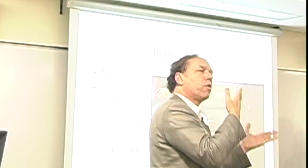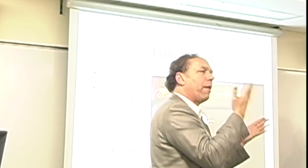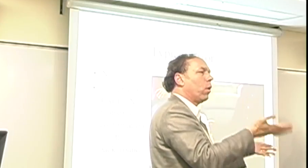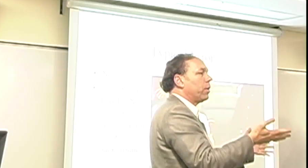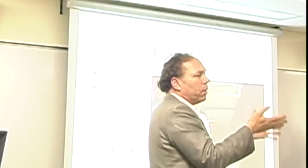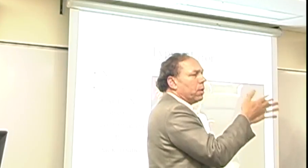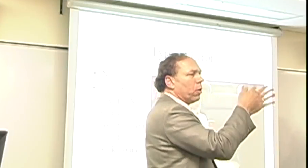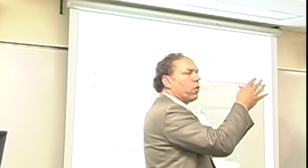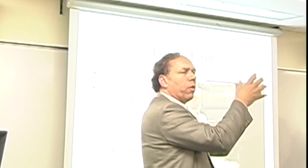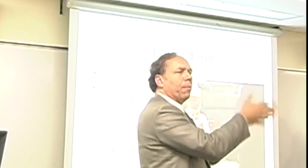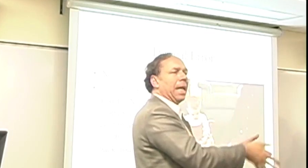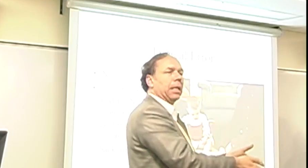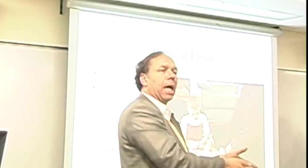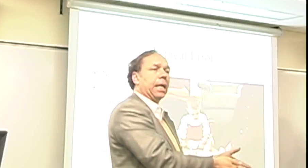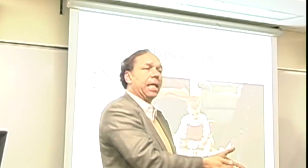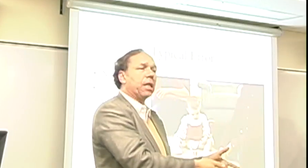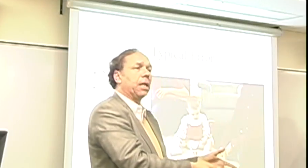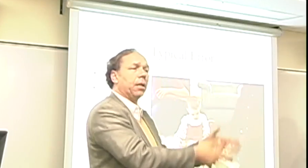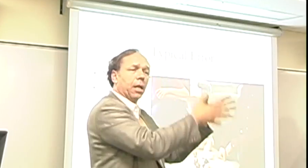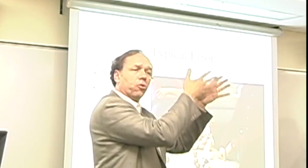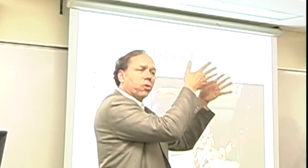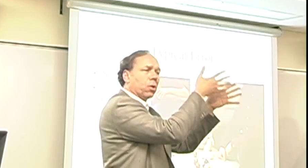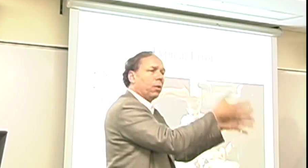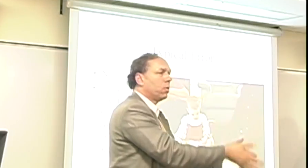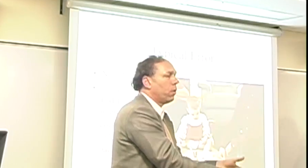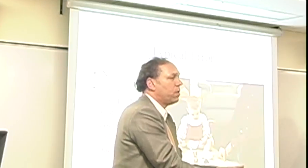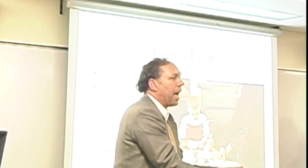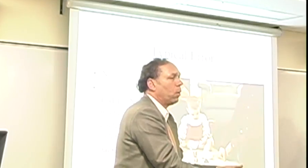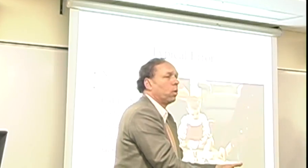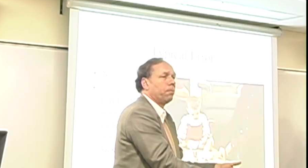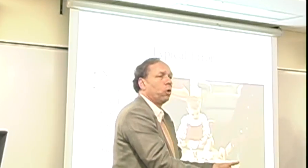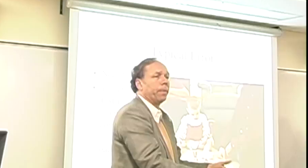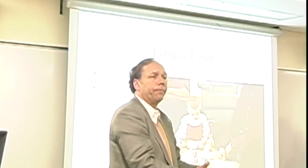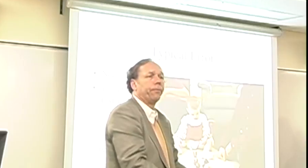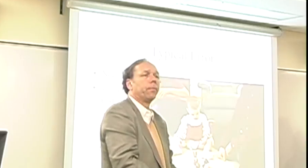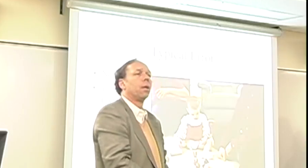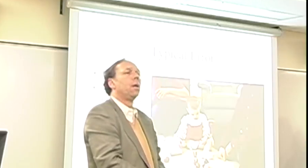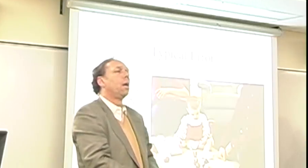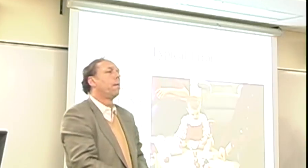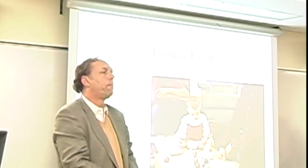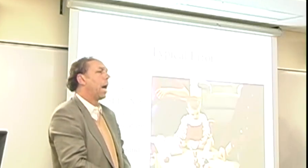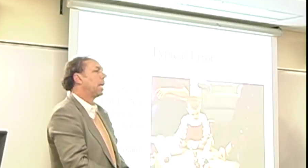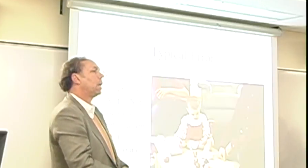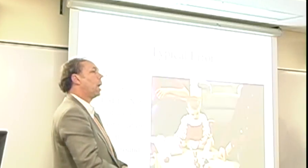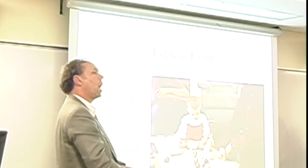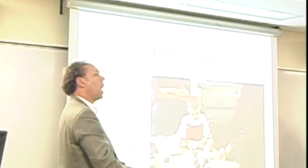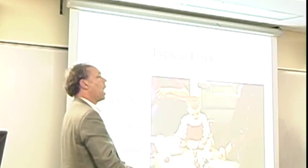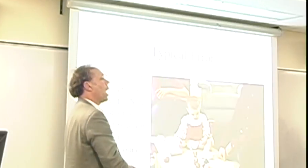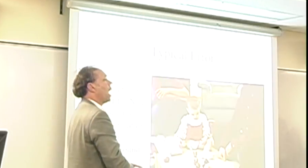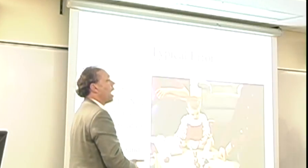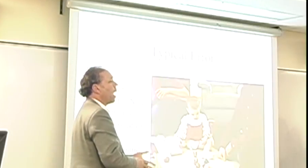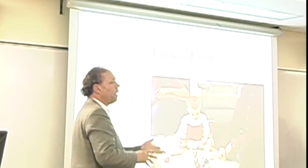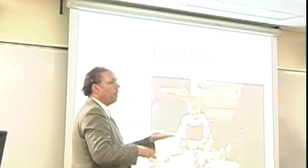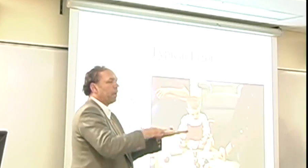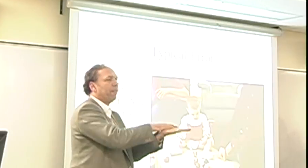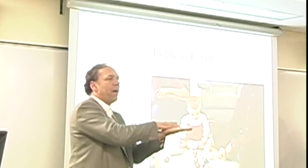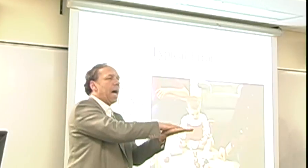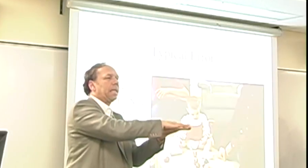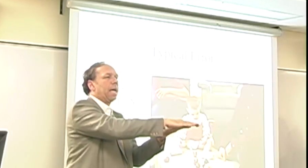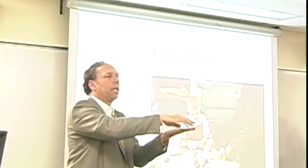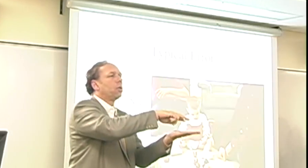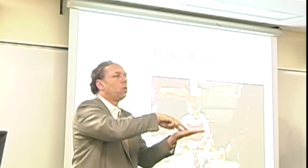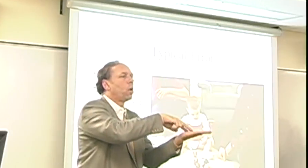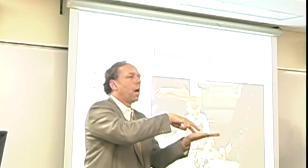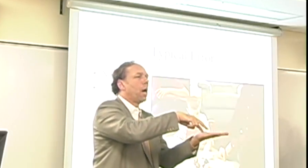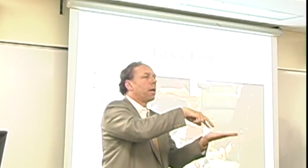So there's still some latent iconicity. There's downward movement. But the